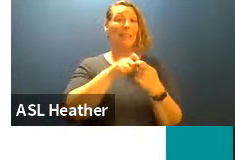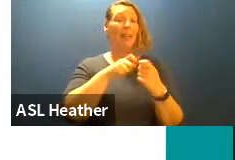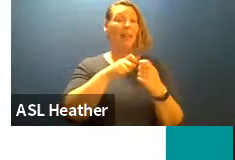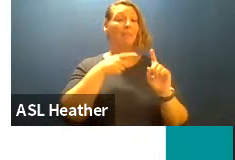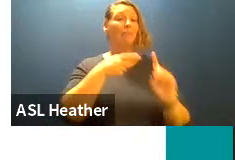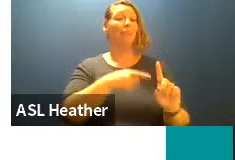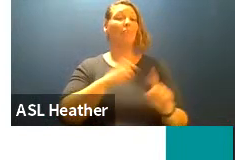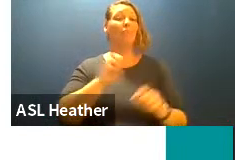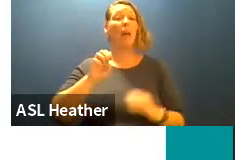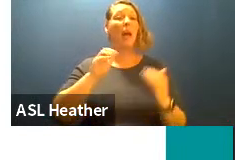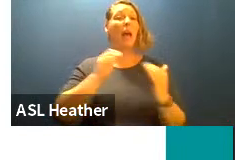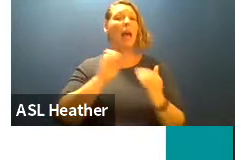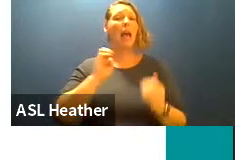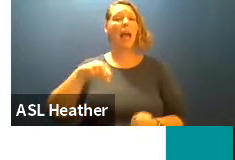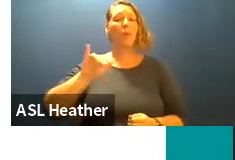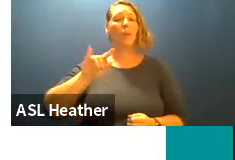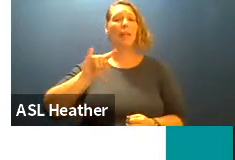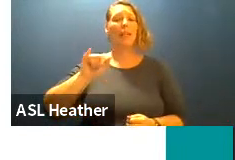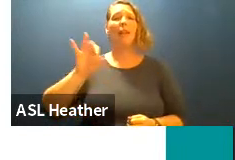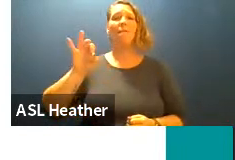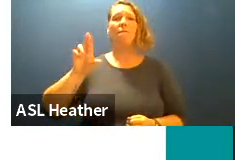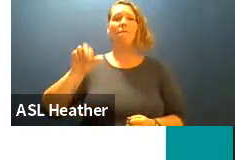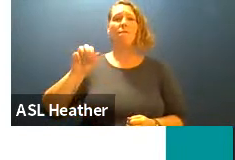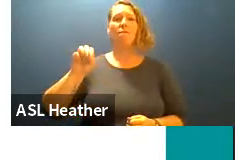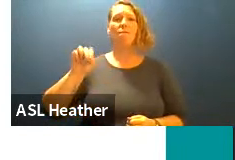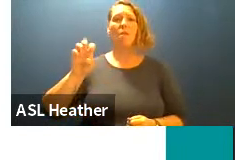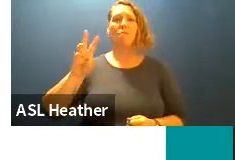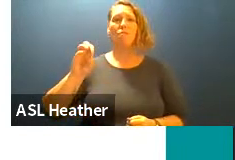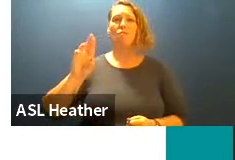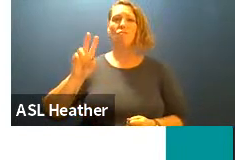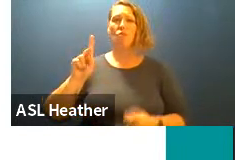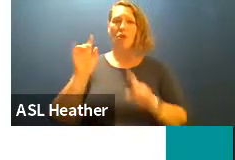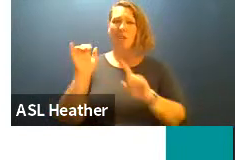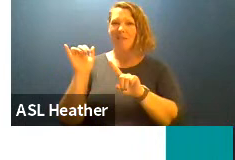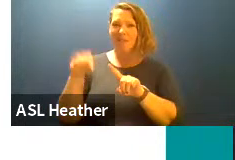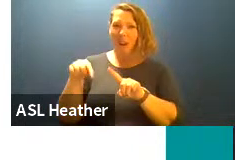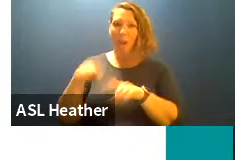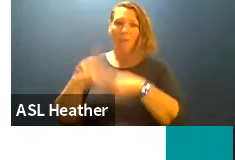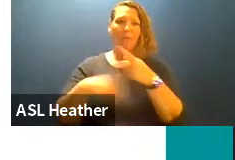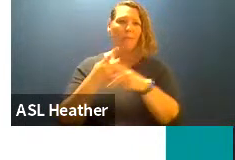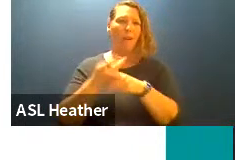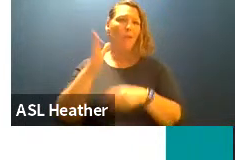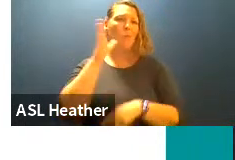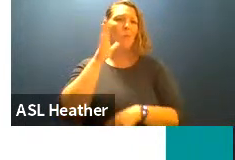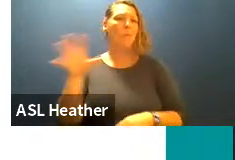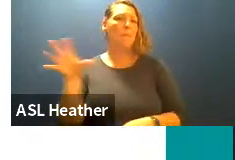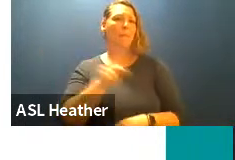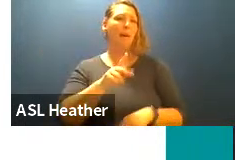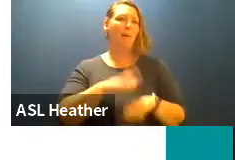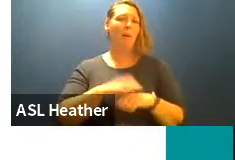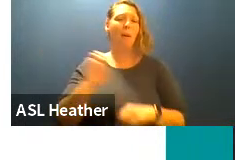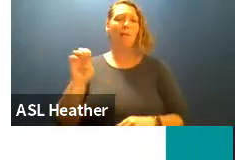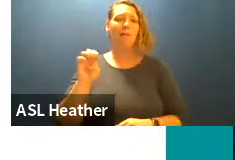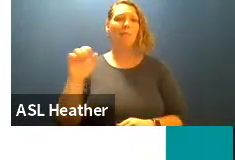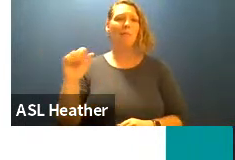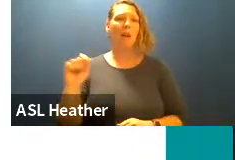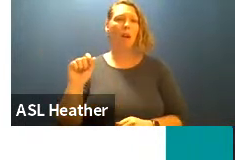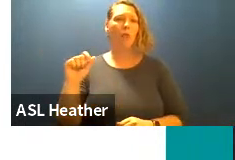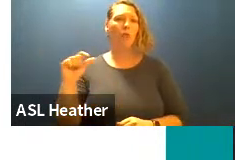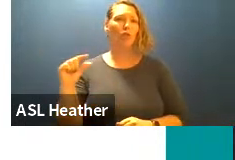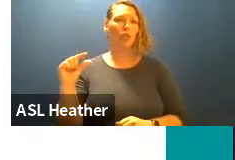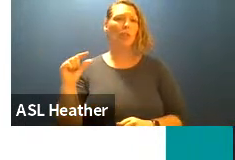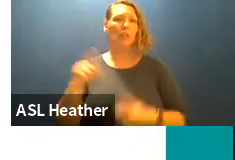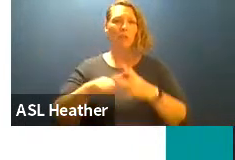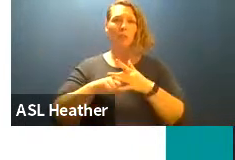equity framework, those things will fall back on the EAG to